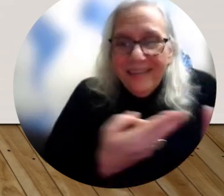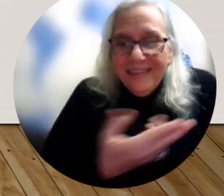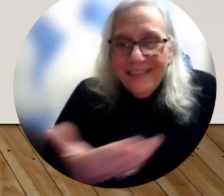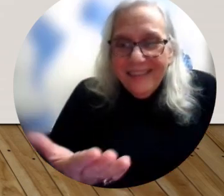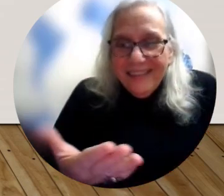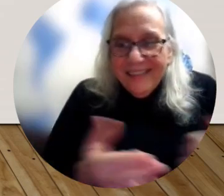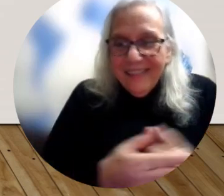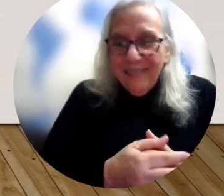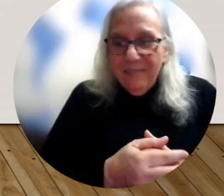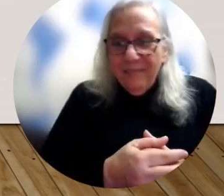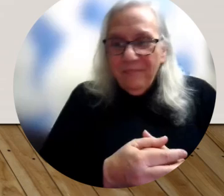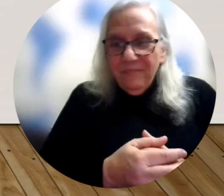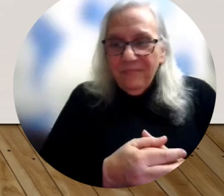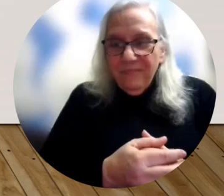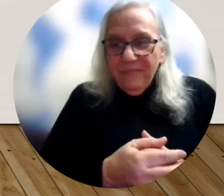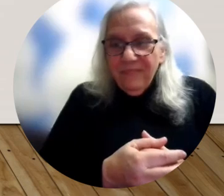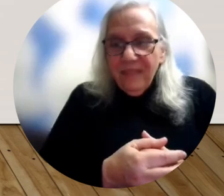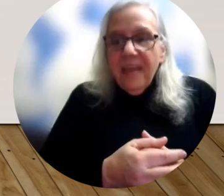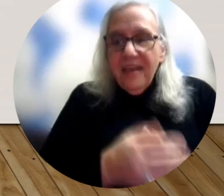be against us?